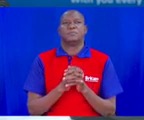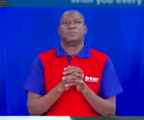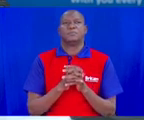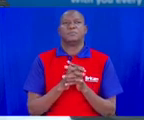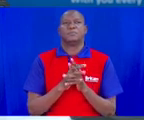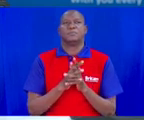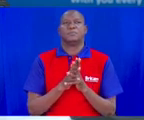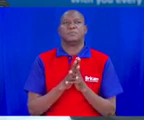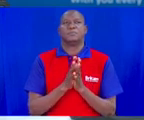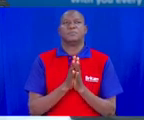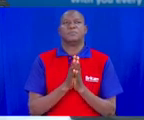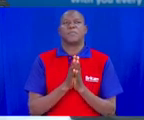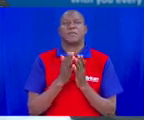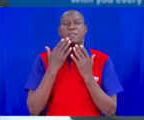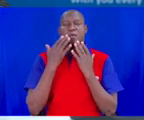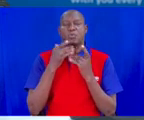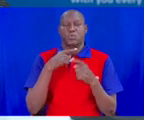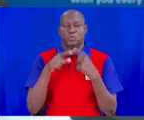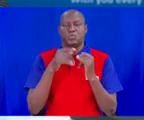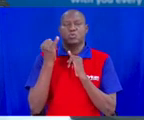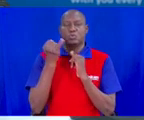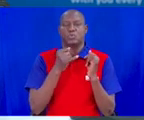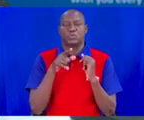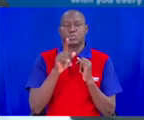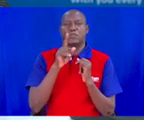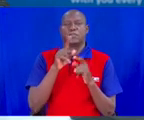Thank you. Proceed to introduce yourself and ask your question.